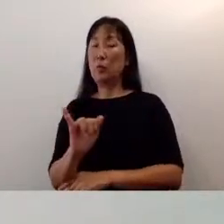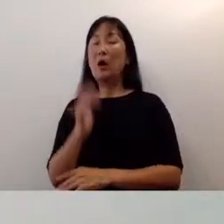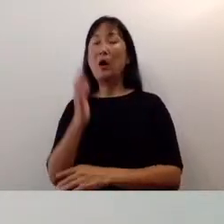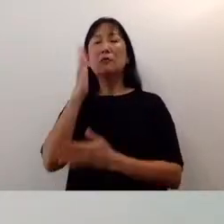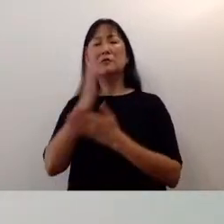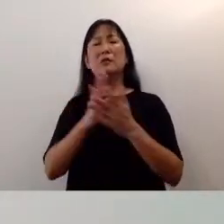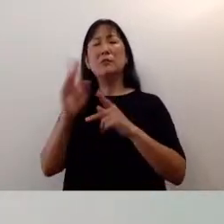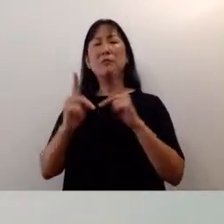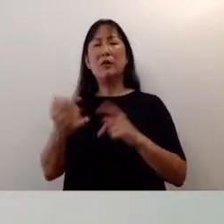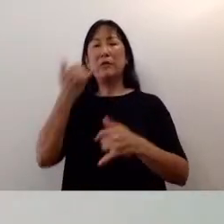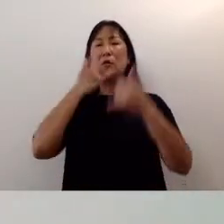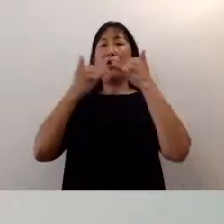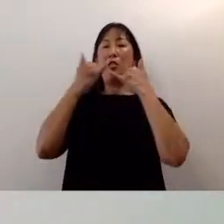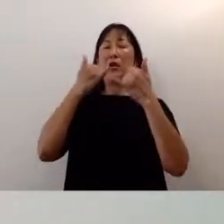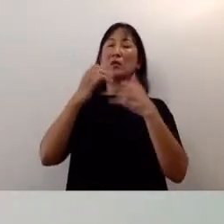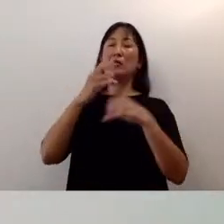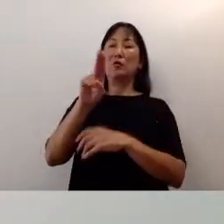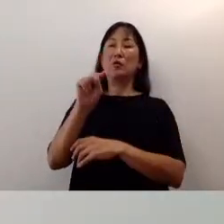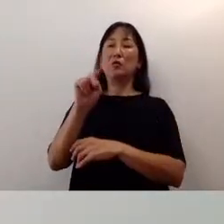UNISERV directors this week.